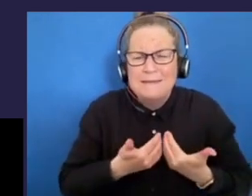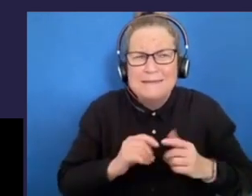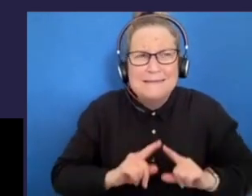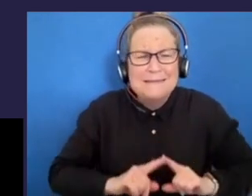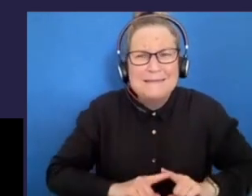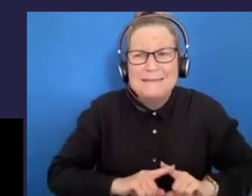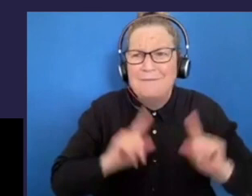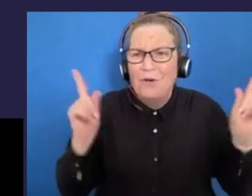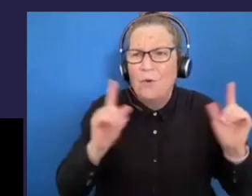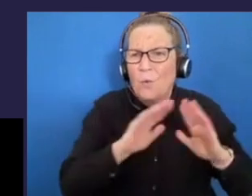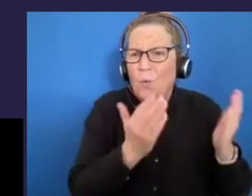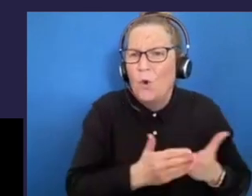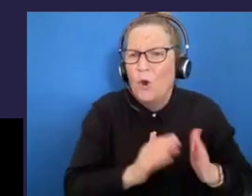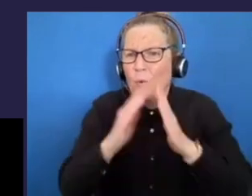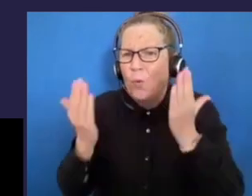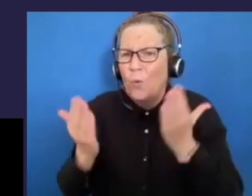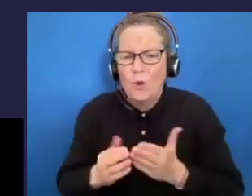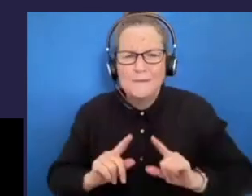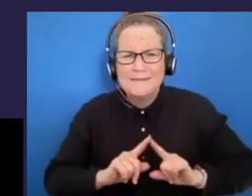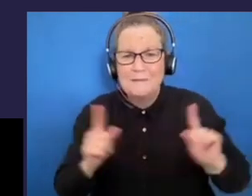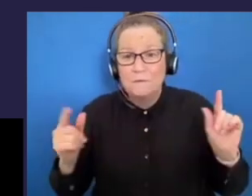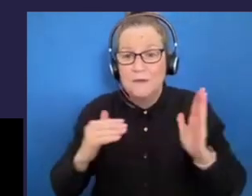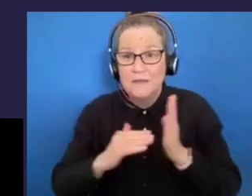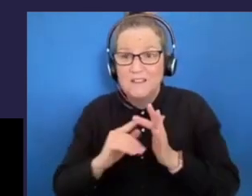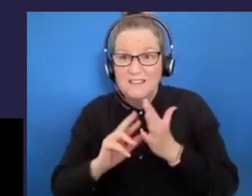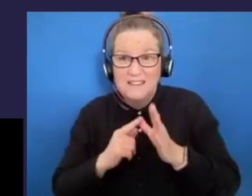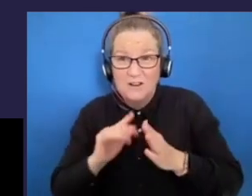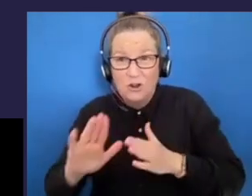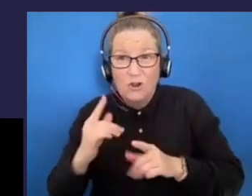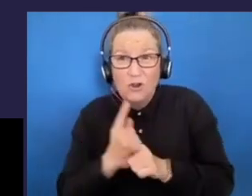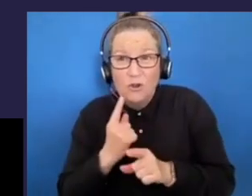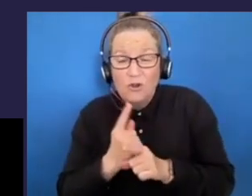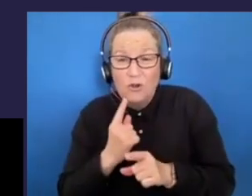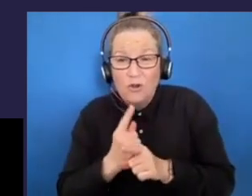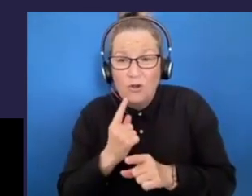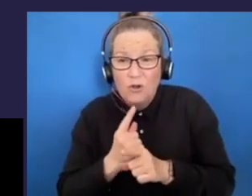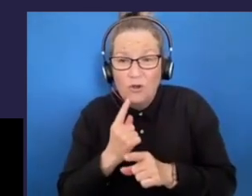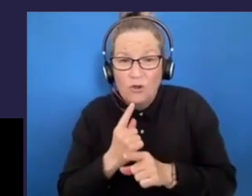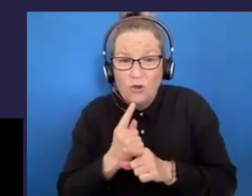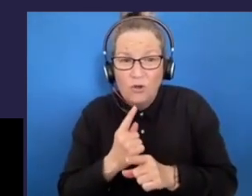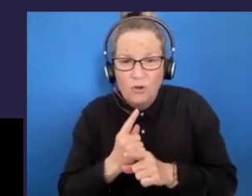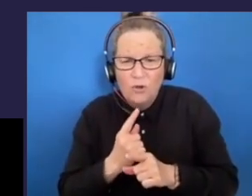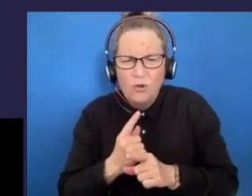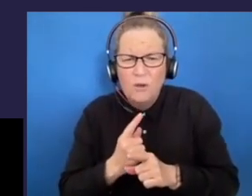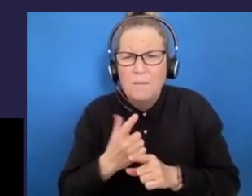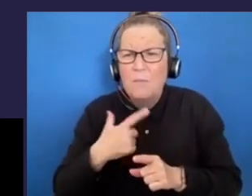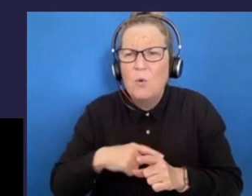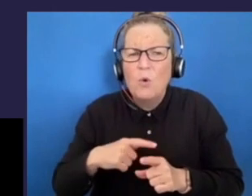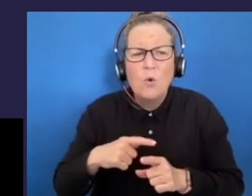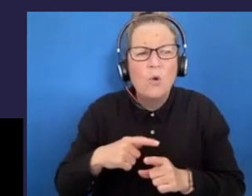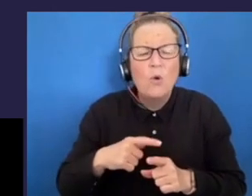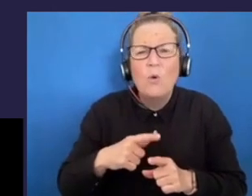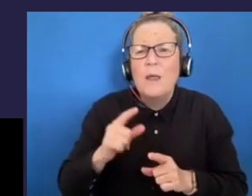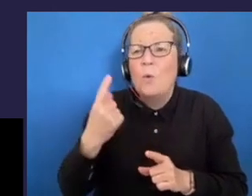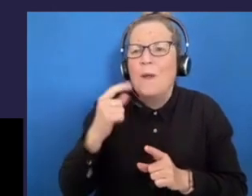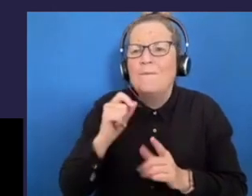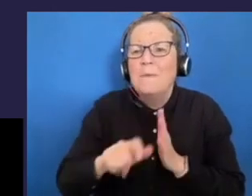worlds." And this goes to what Zaina was saying about the power of, unfortunately, the power of segregation. Next,